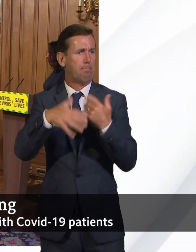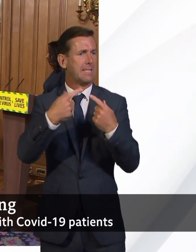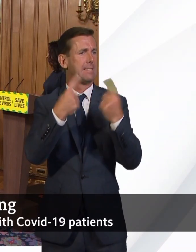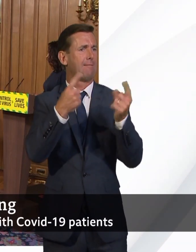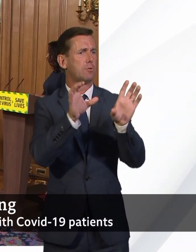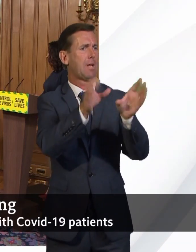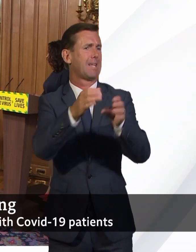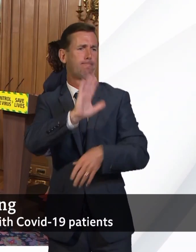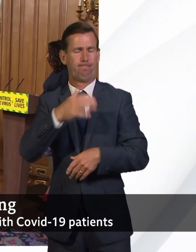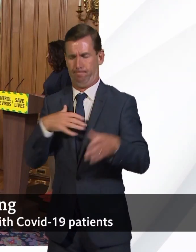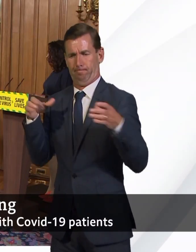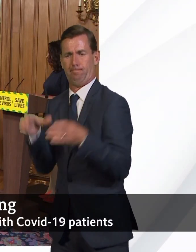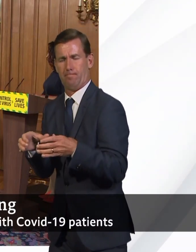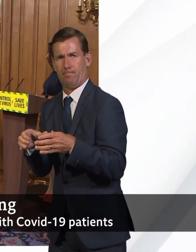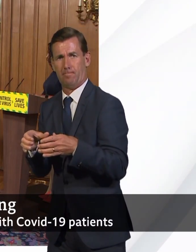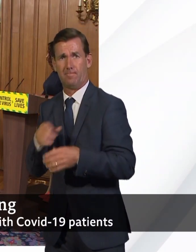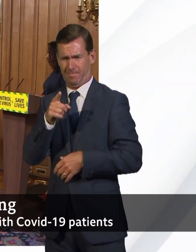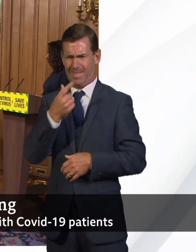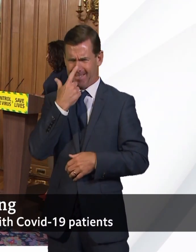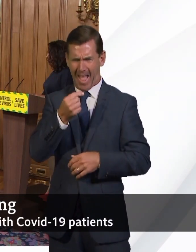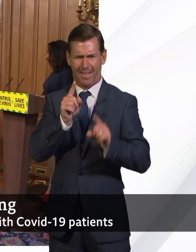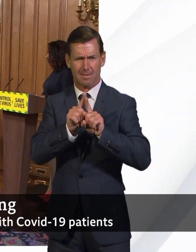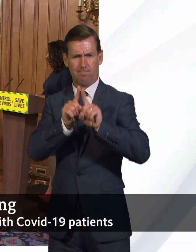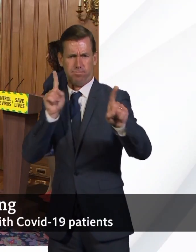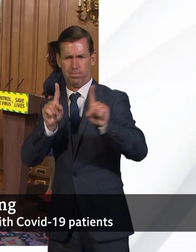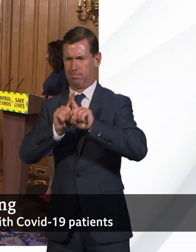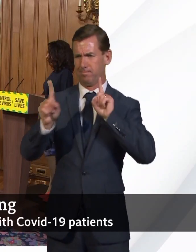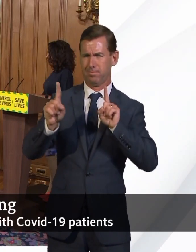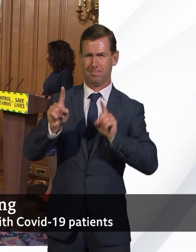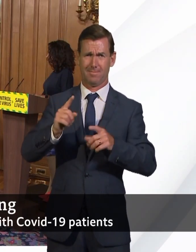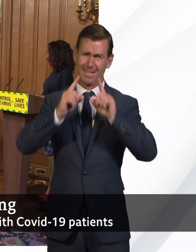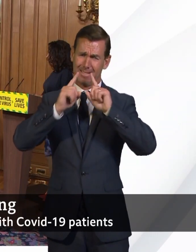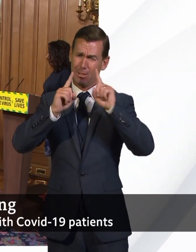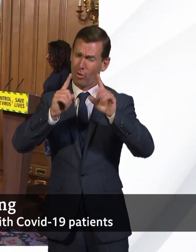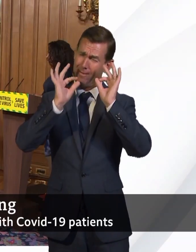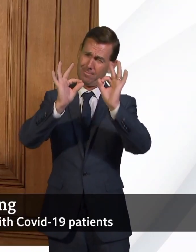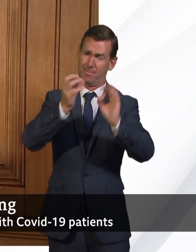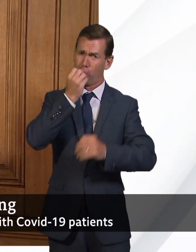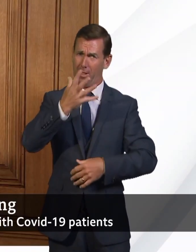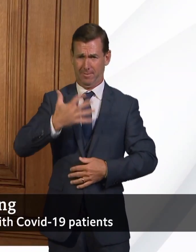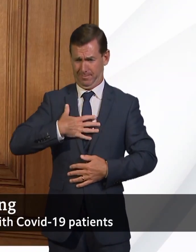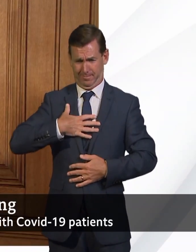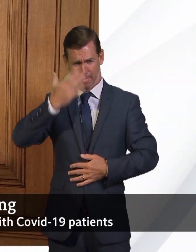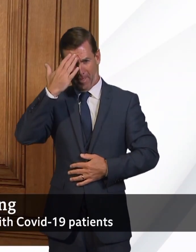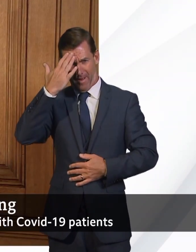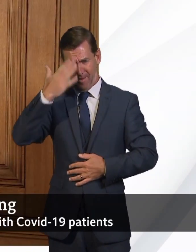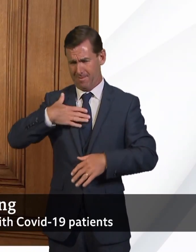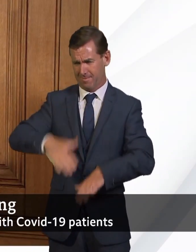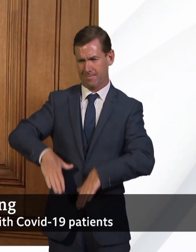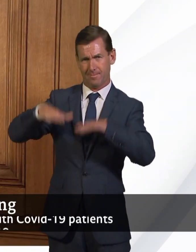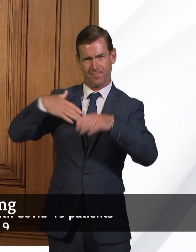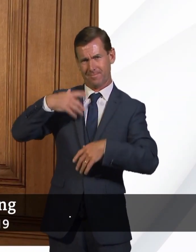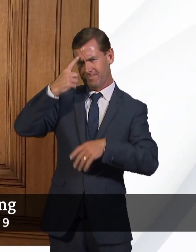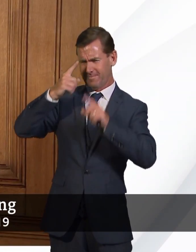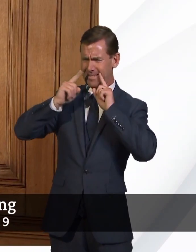in fact, school environments, for the reasons which Nikki has said, which are teachers are brilliant. I know as a parent, they were often much more productive